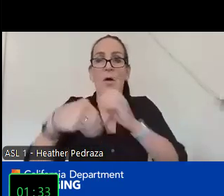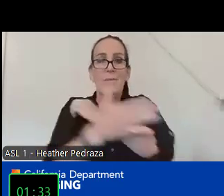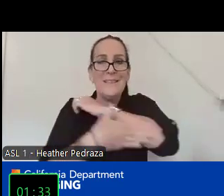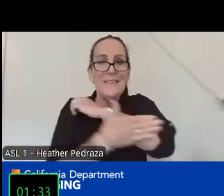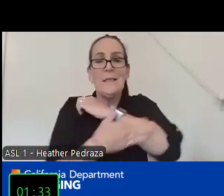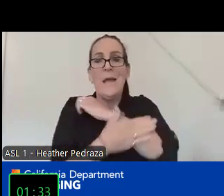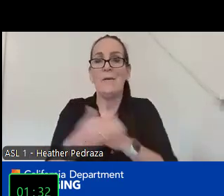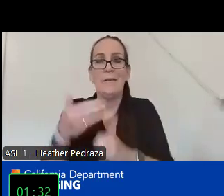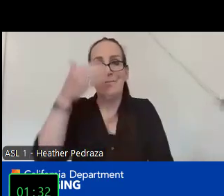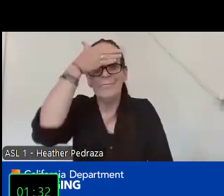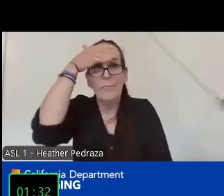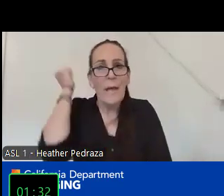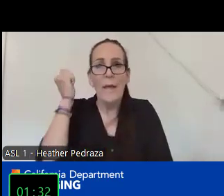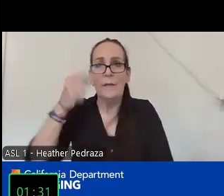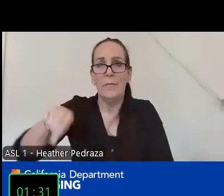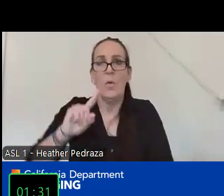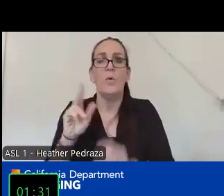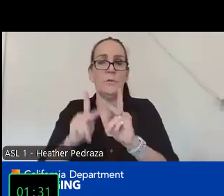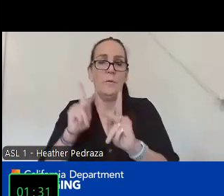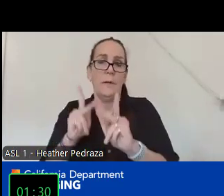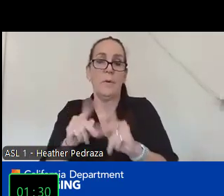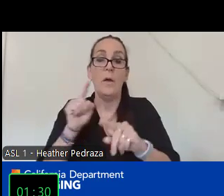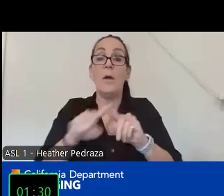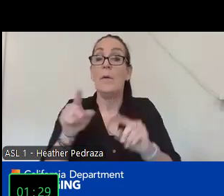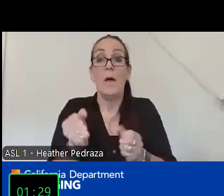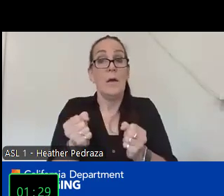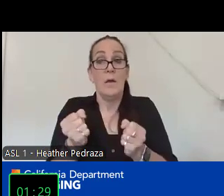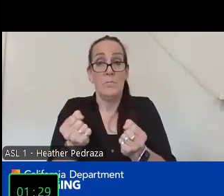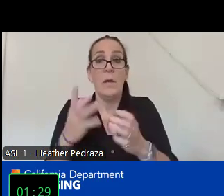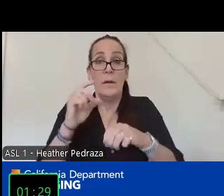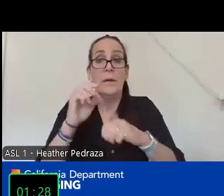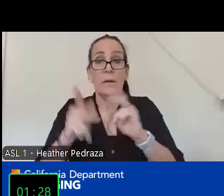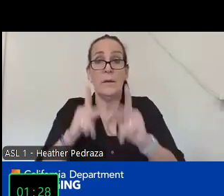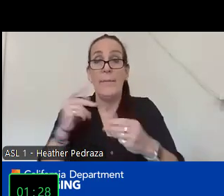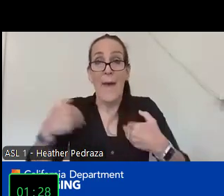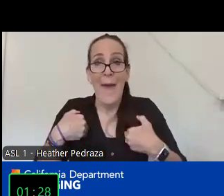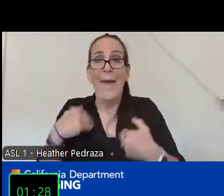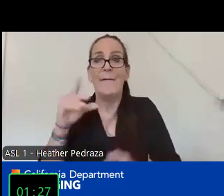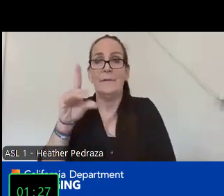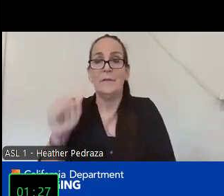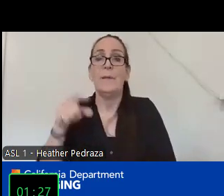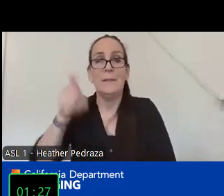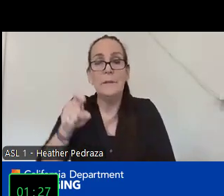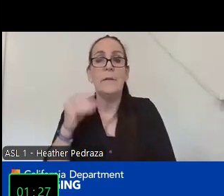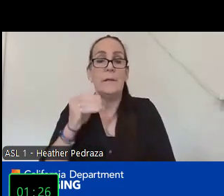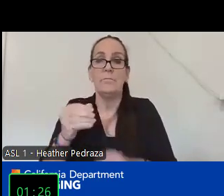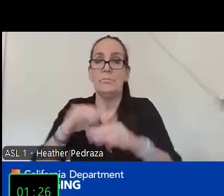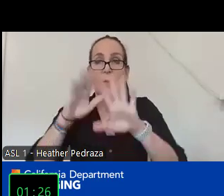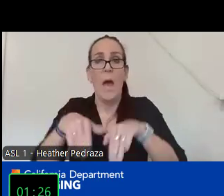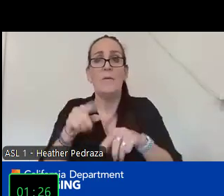the majority of people have disabilities that are in need of housing who are homeless.